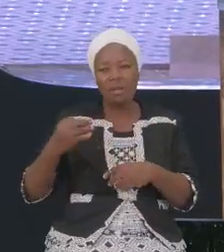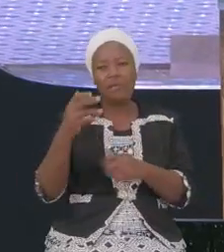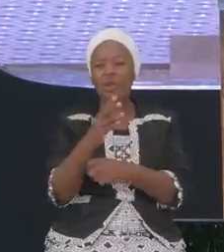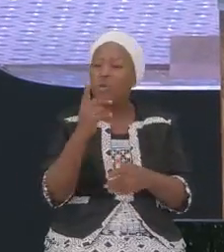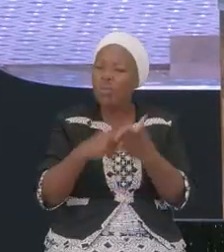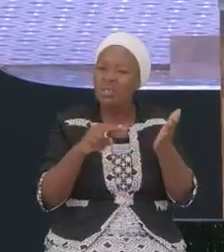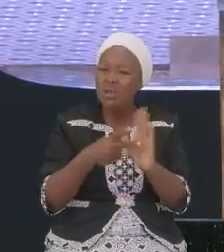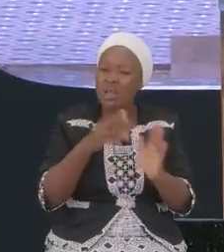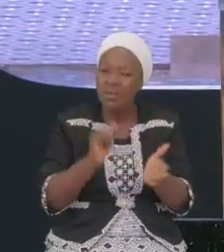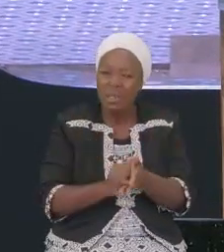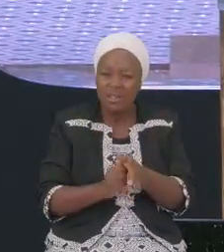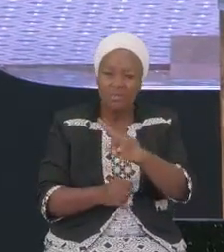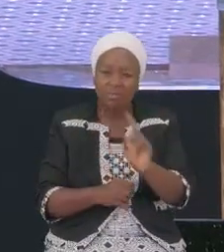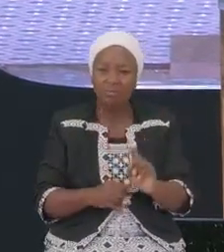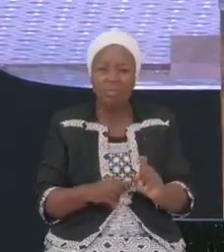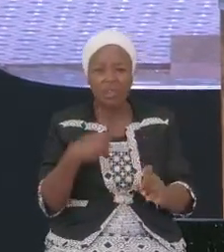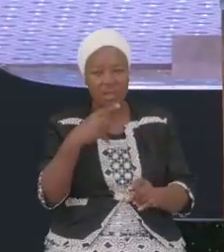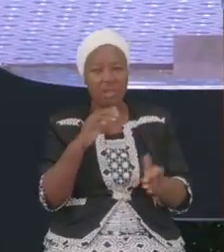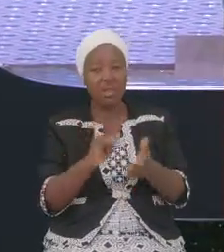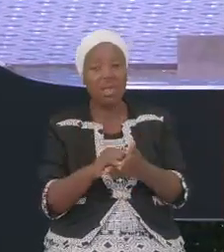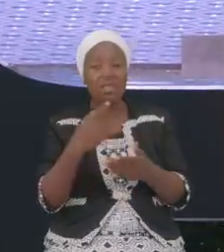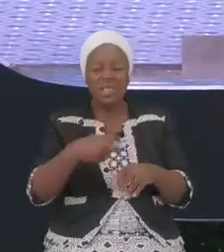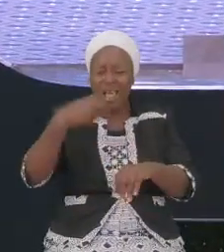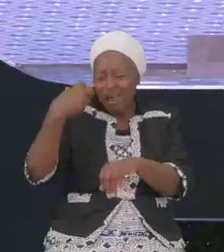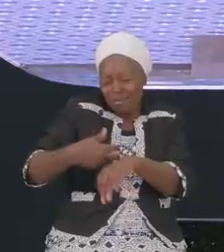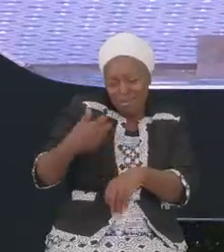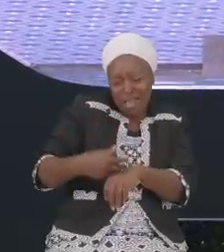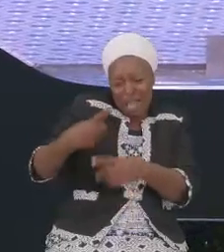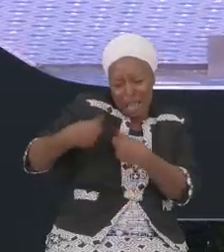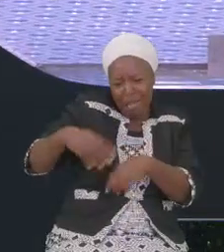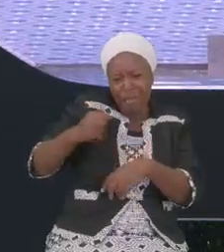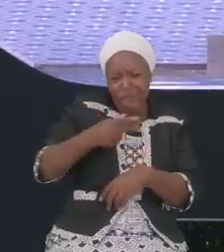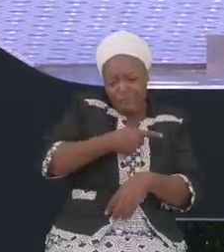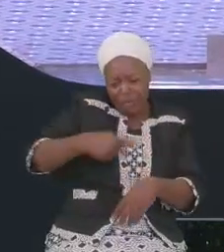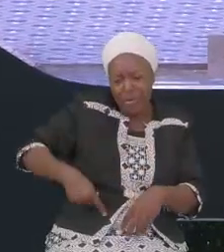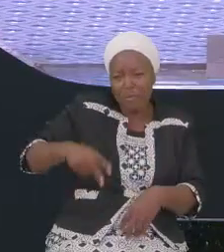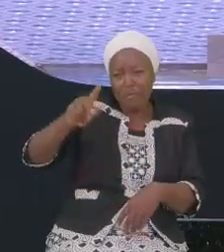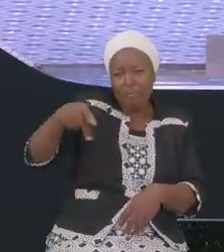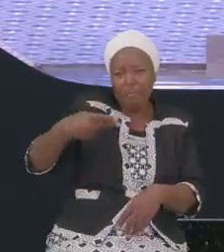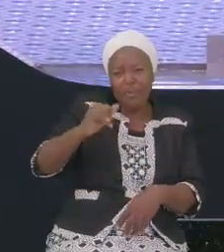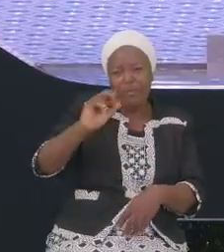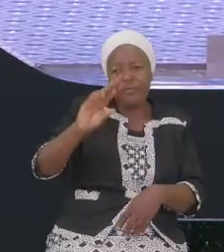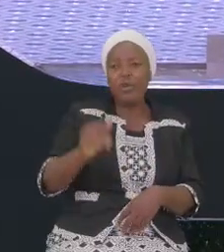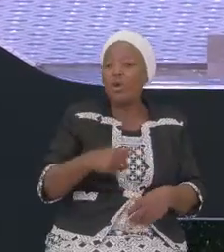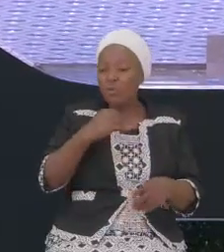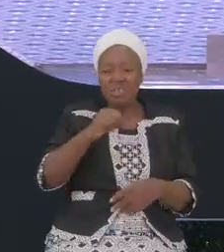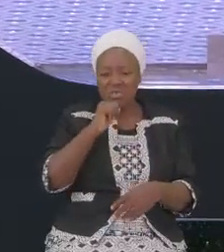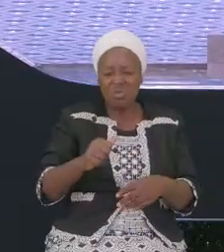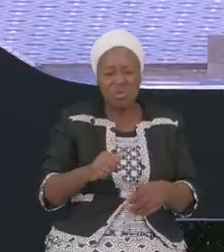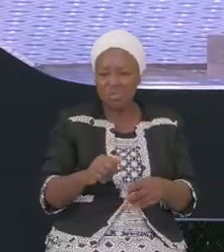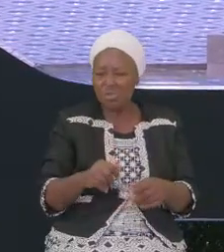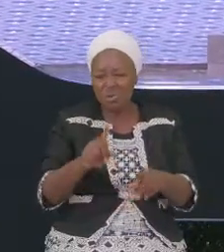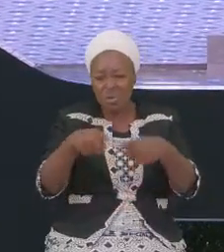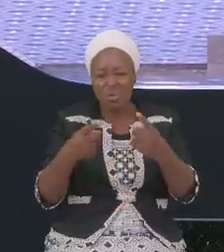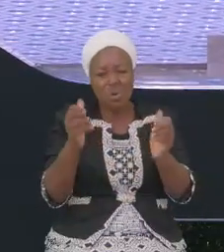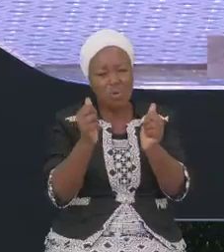saying? He's saying the hardened heart of Pharaoh does not go along with